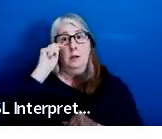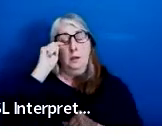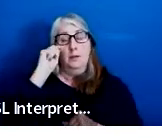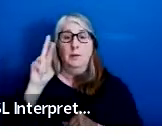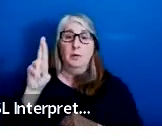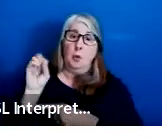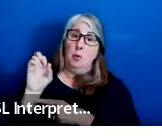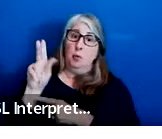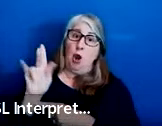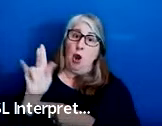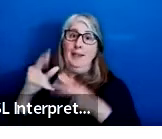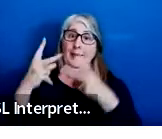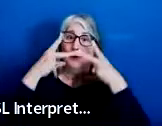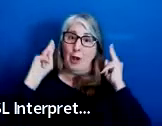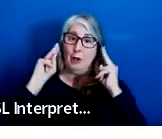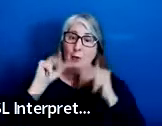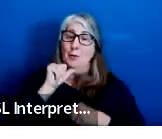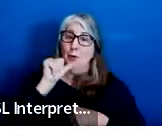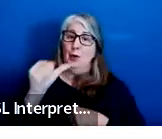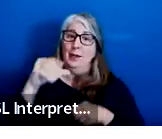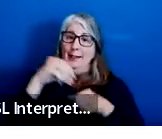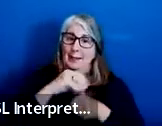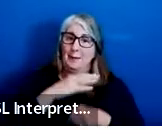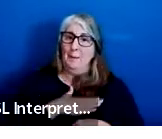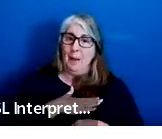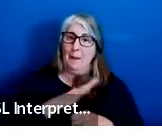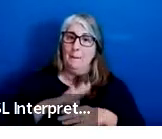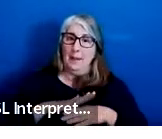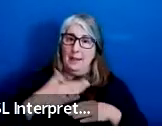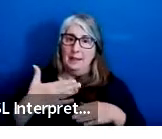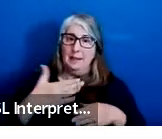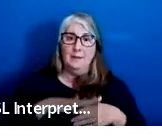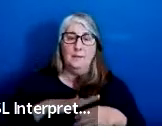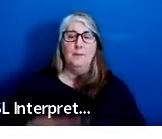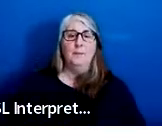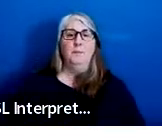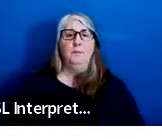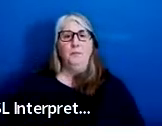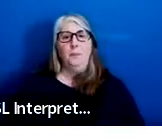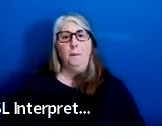the raccoons, out of my compost bin.